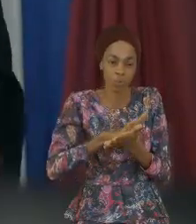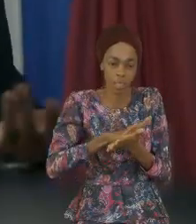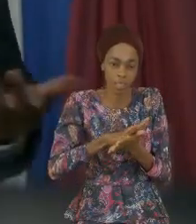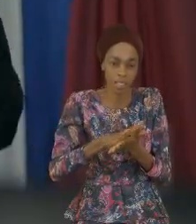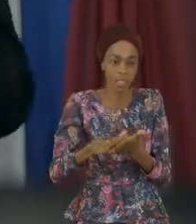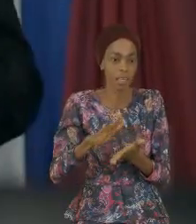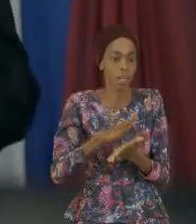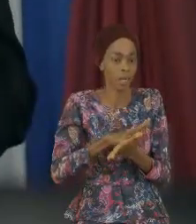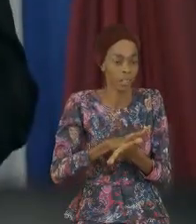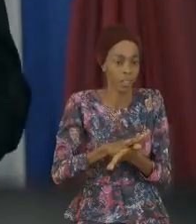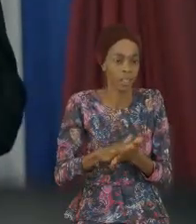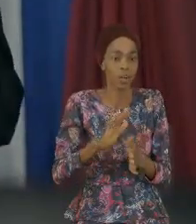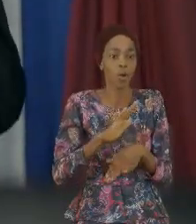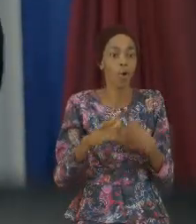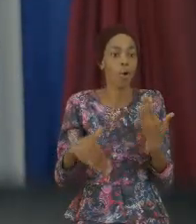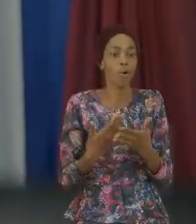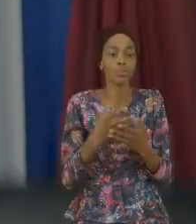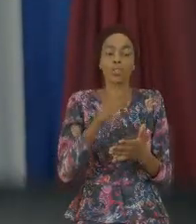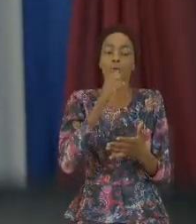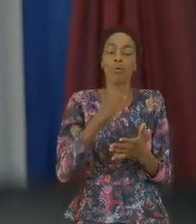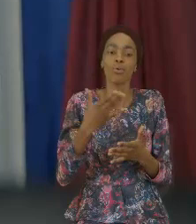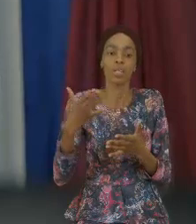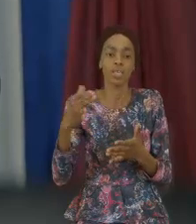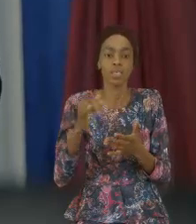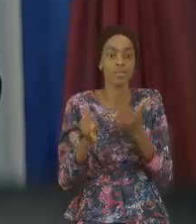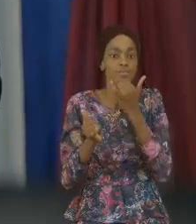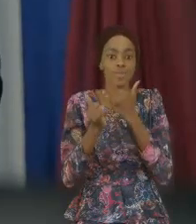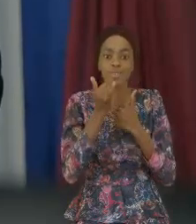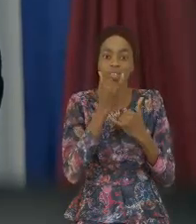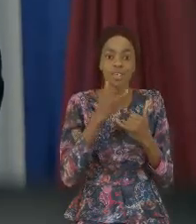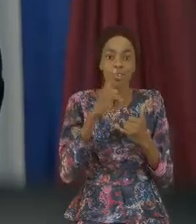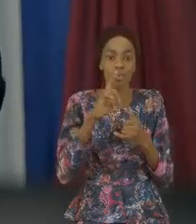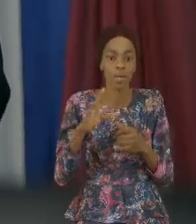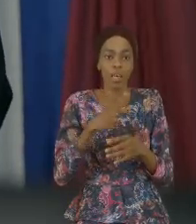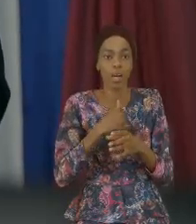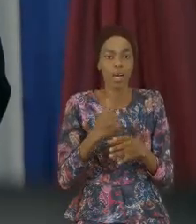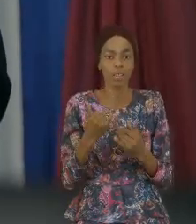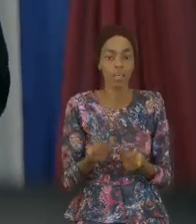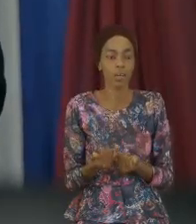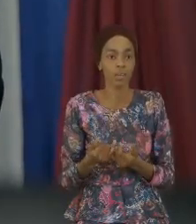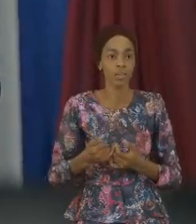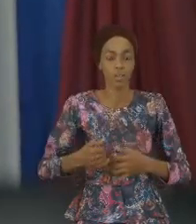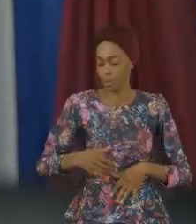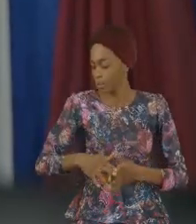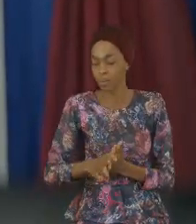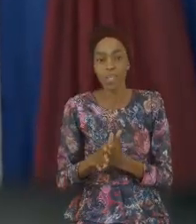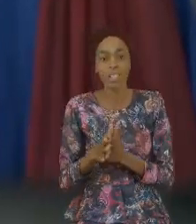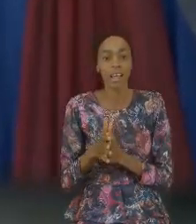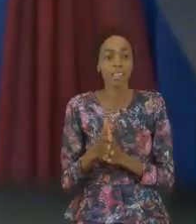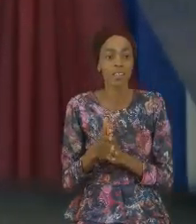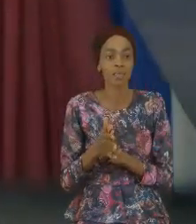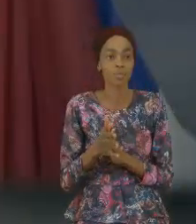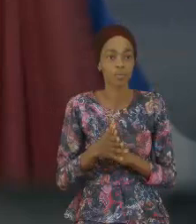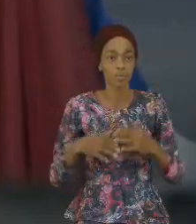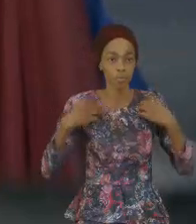said before, and lo and behold, your page is now clean. Your page is now clear, and now